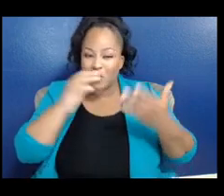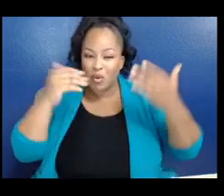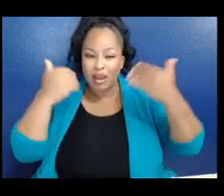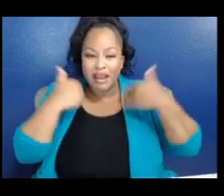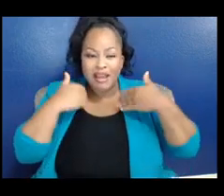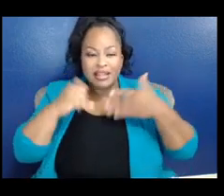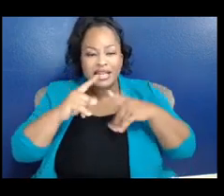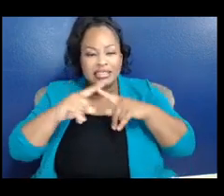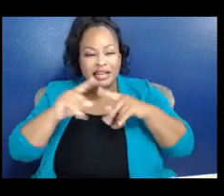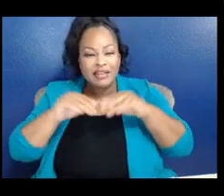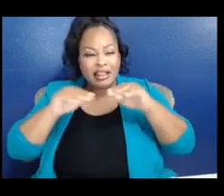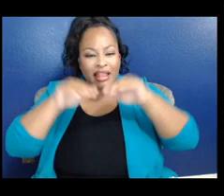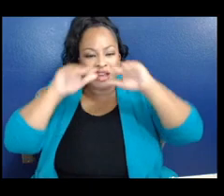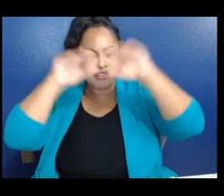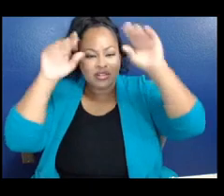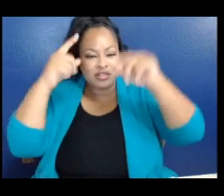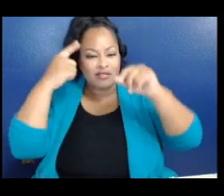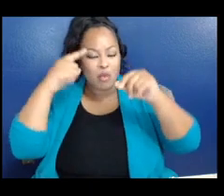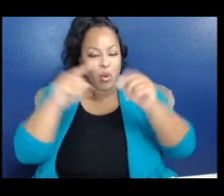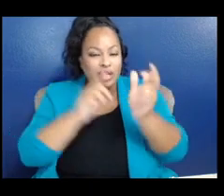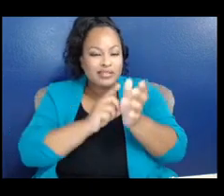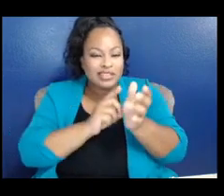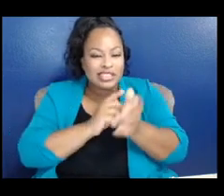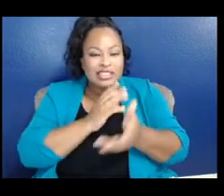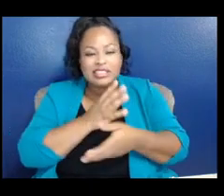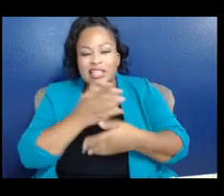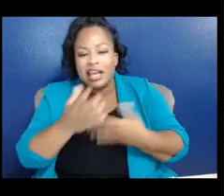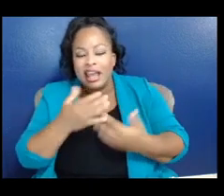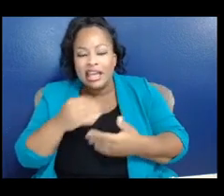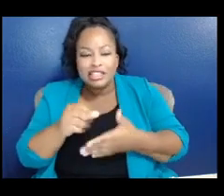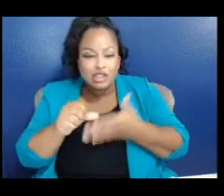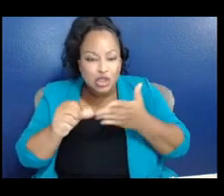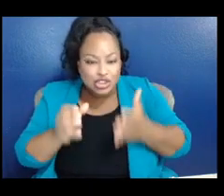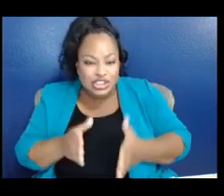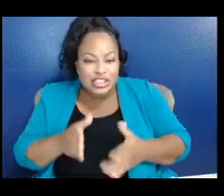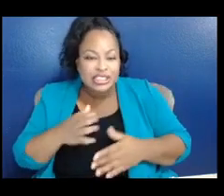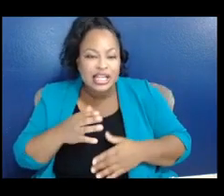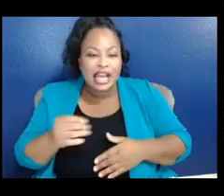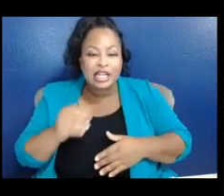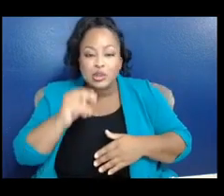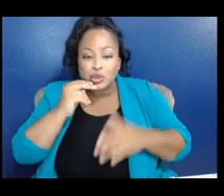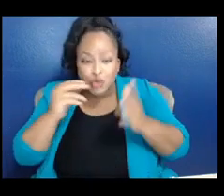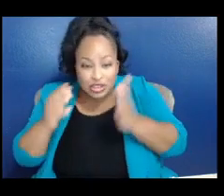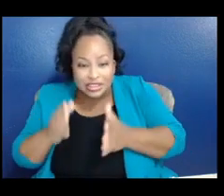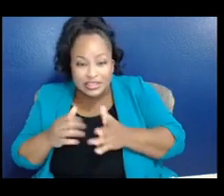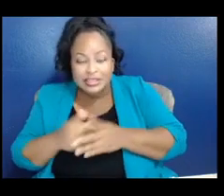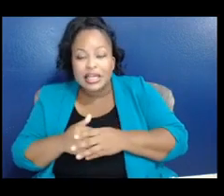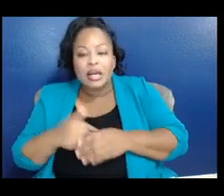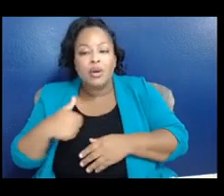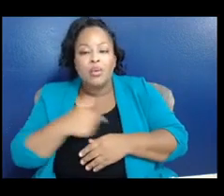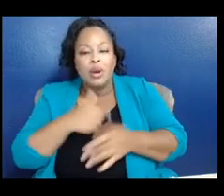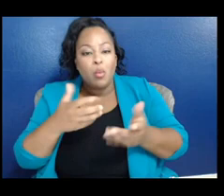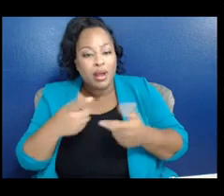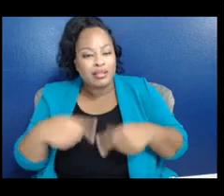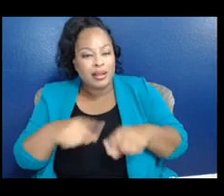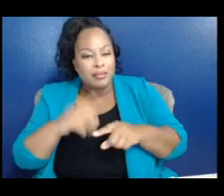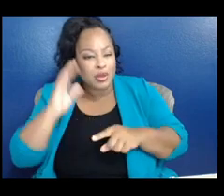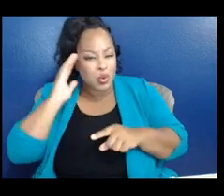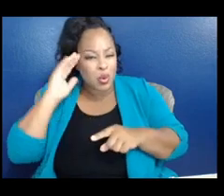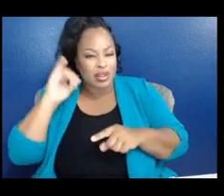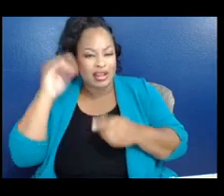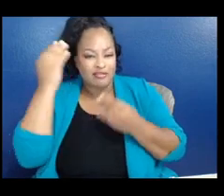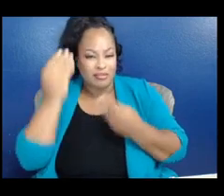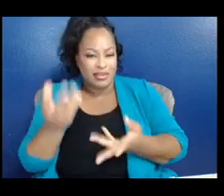different levels of physicians and surgeons and nutritionists, we want them to know this information